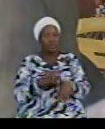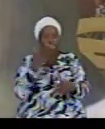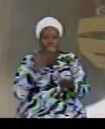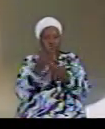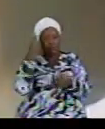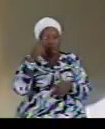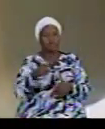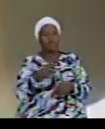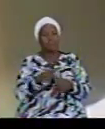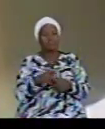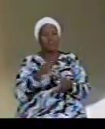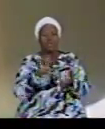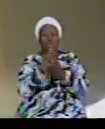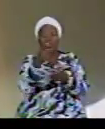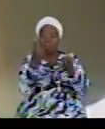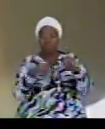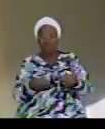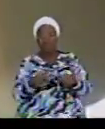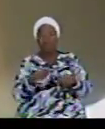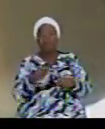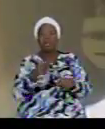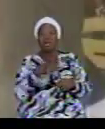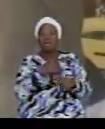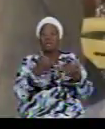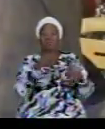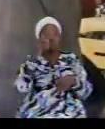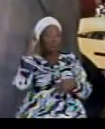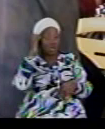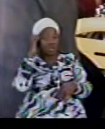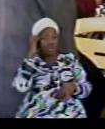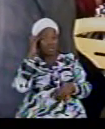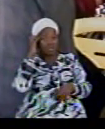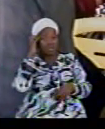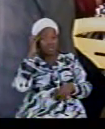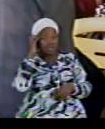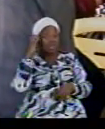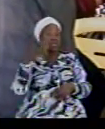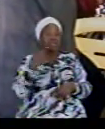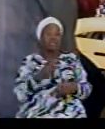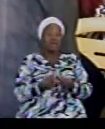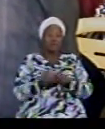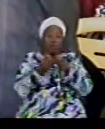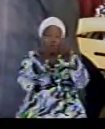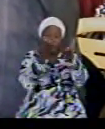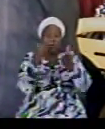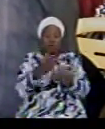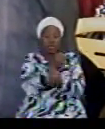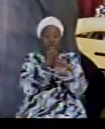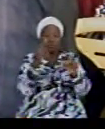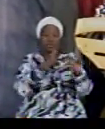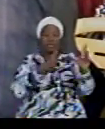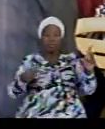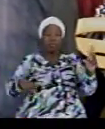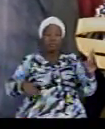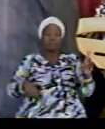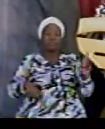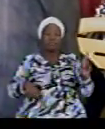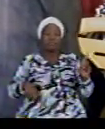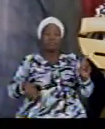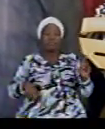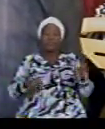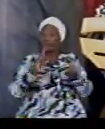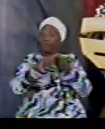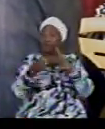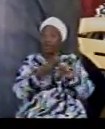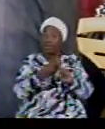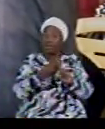you that you came and now you have the offer of the salvation of the Lord.